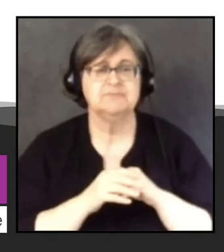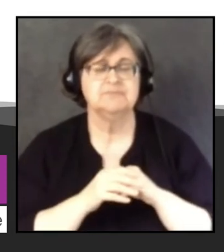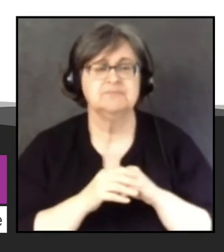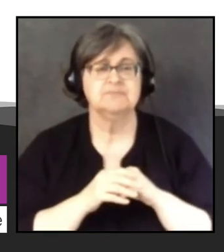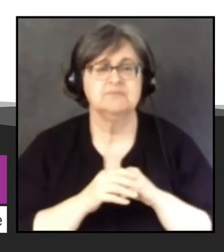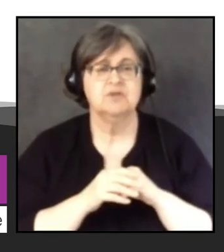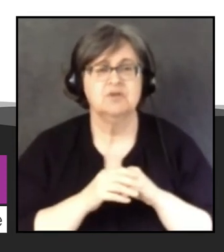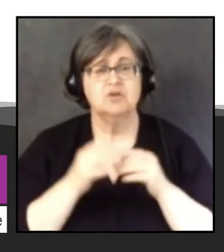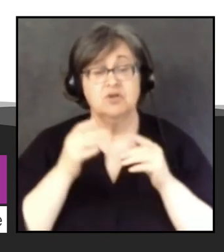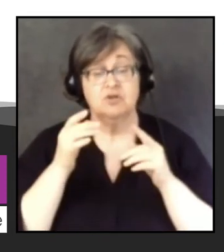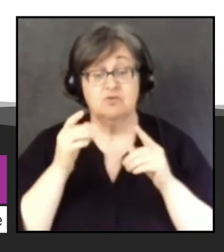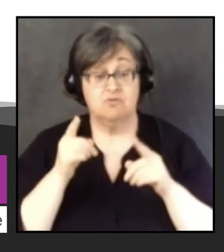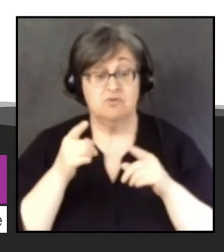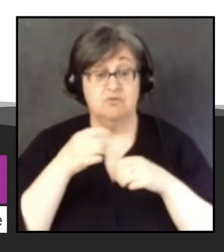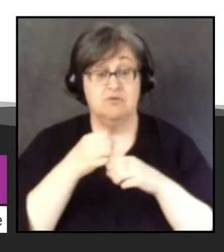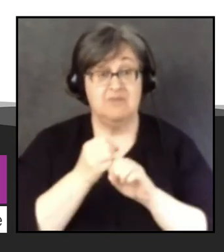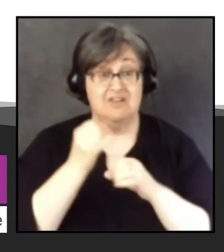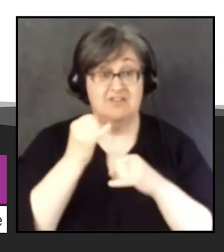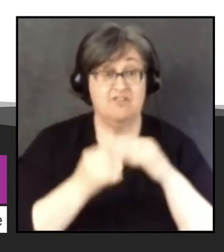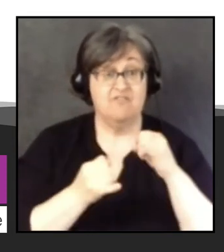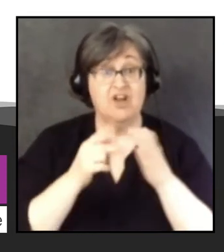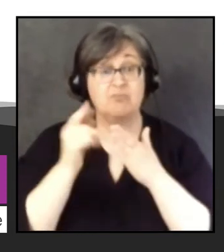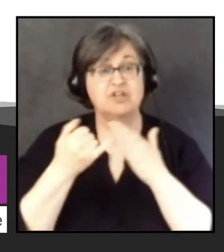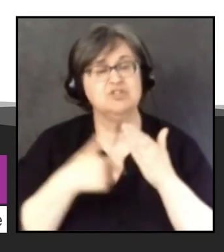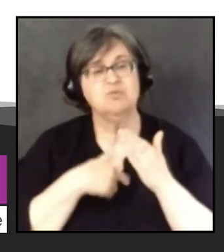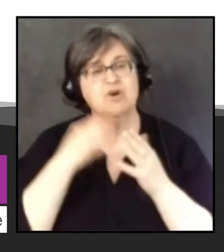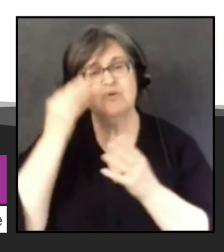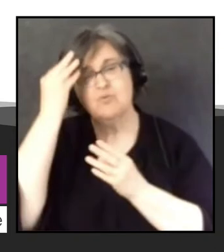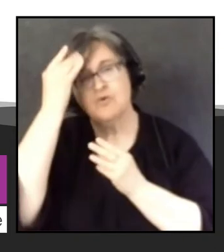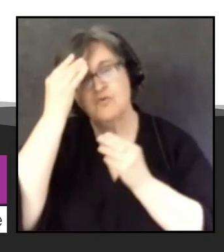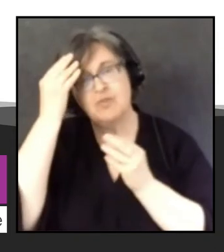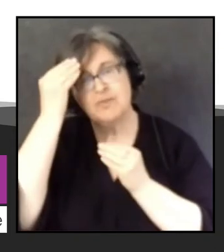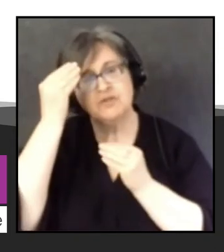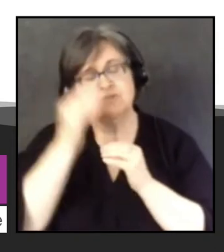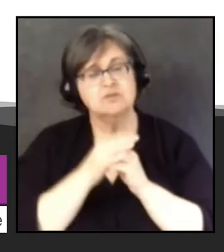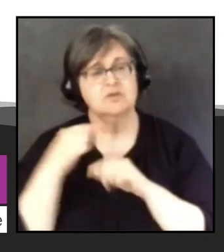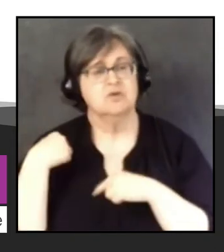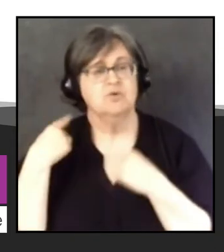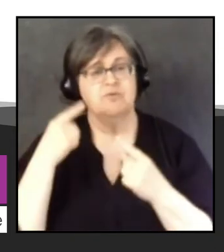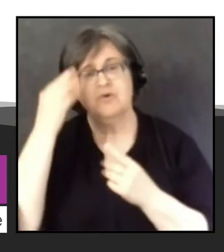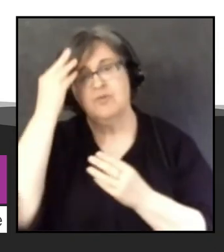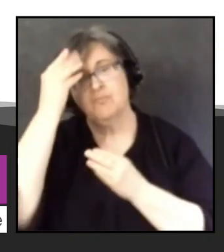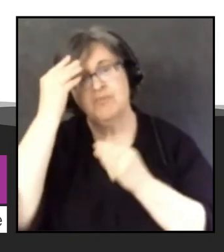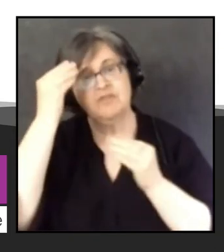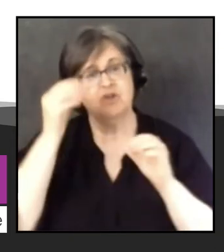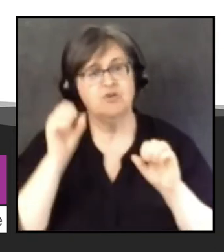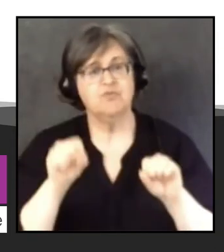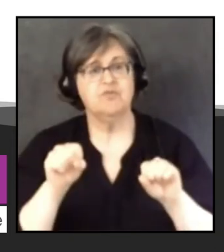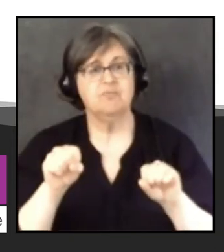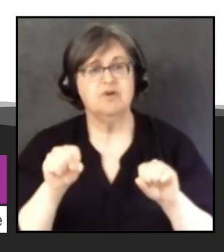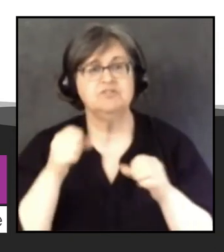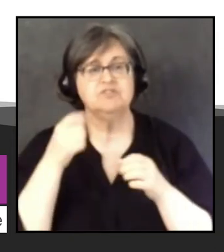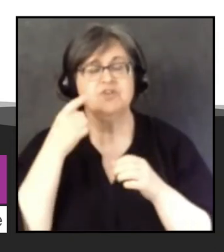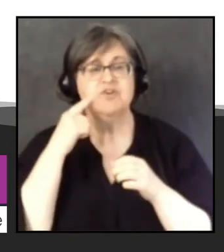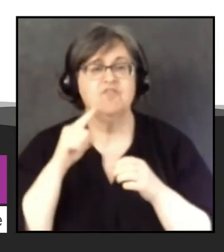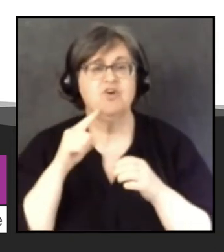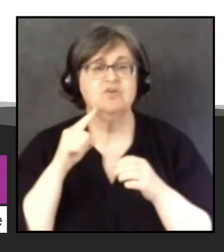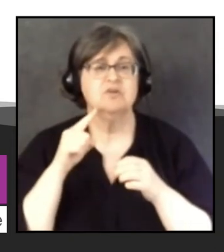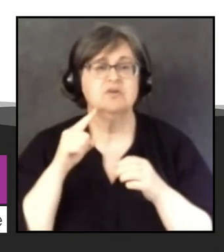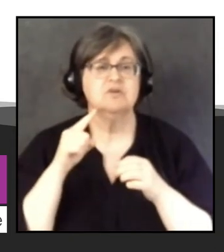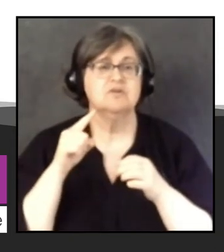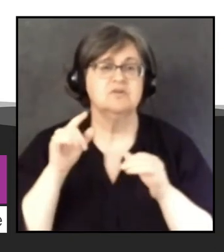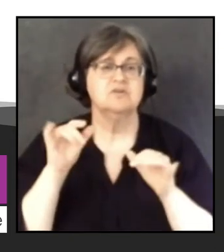Upon finalizing our project, we also reflected upon and have been reflecting upon the possibilities for scaling